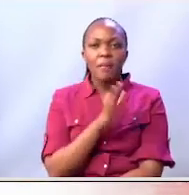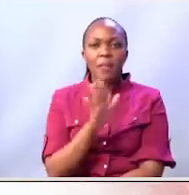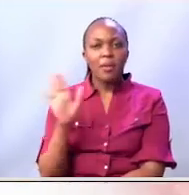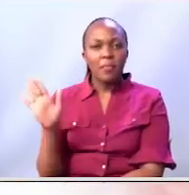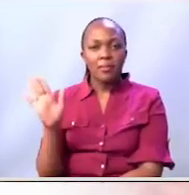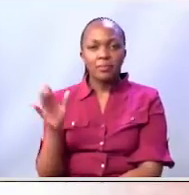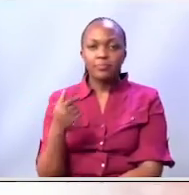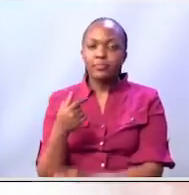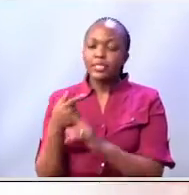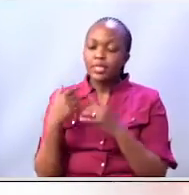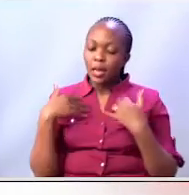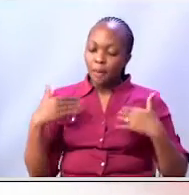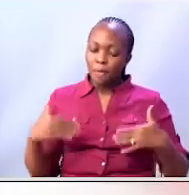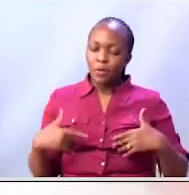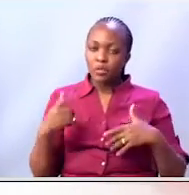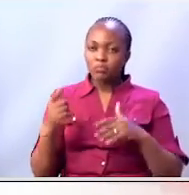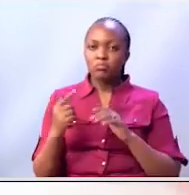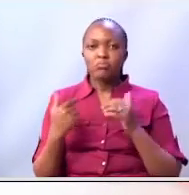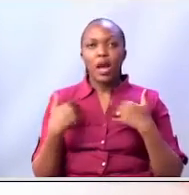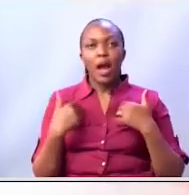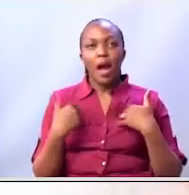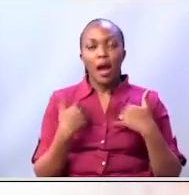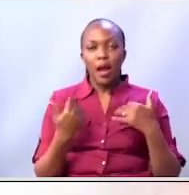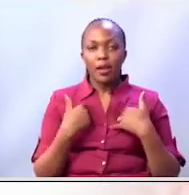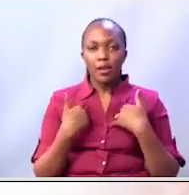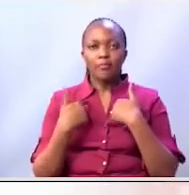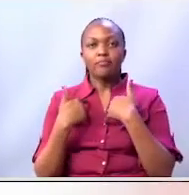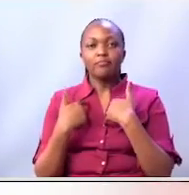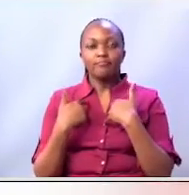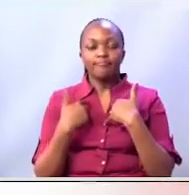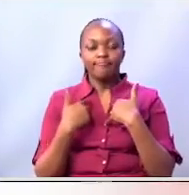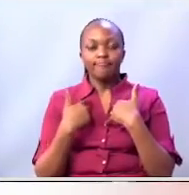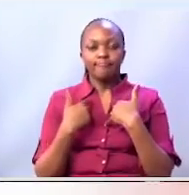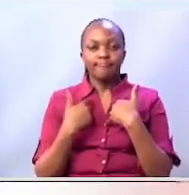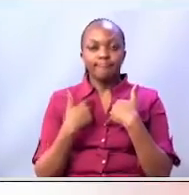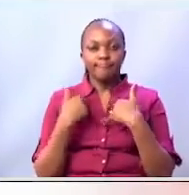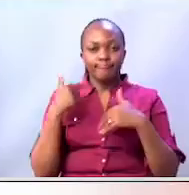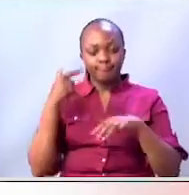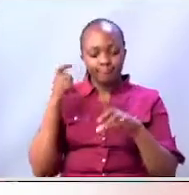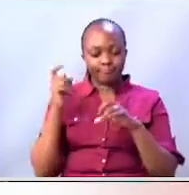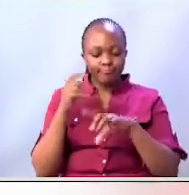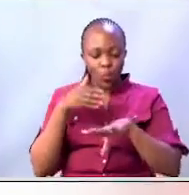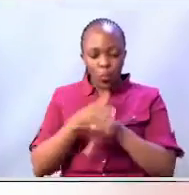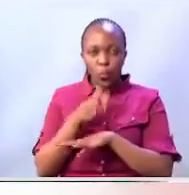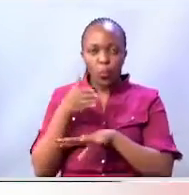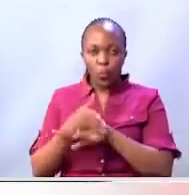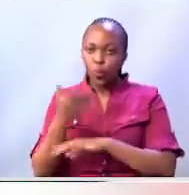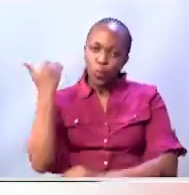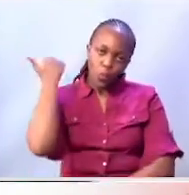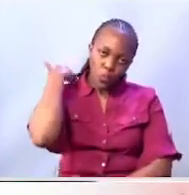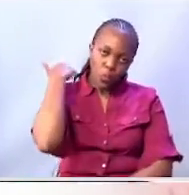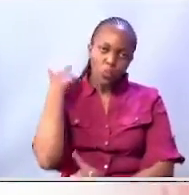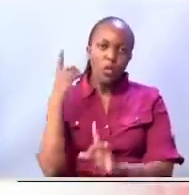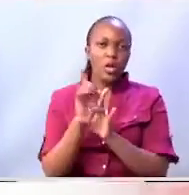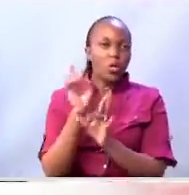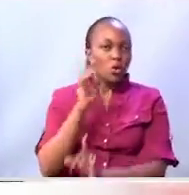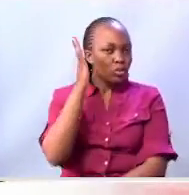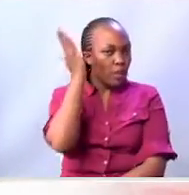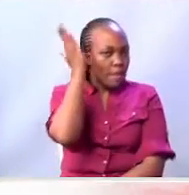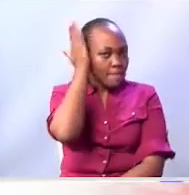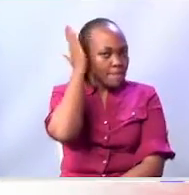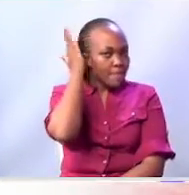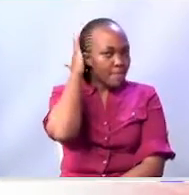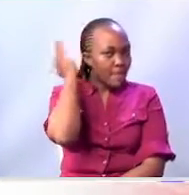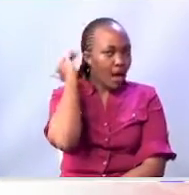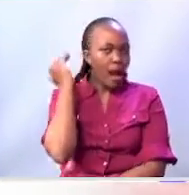victim's body had physical injuries believed to have been flogged and later succumbed to bleeding and head injury. Sasa vile